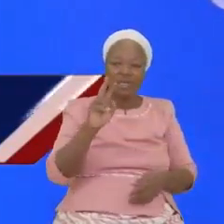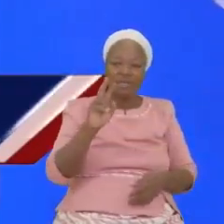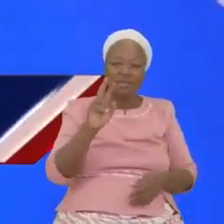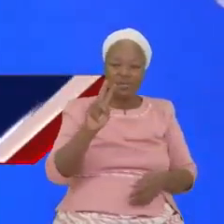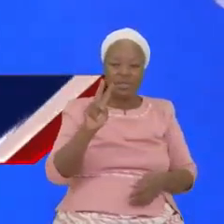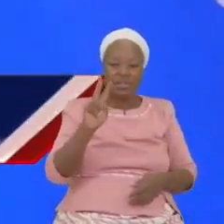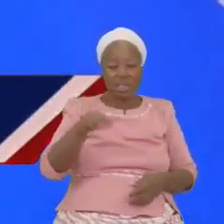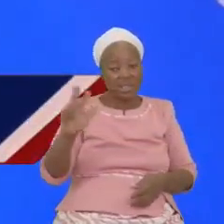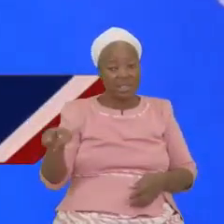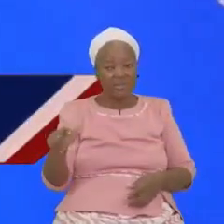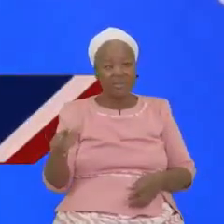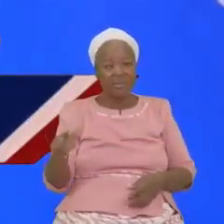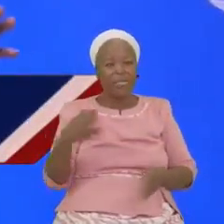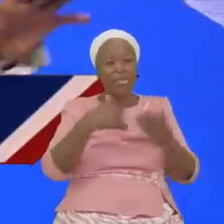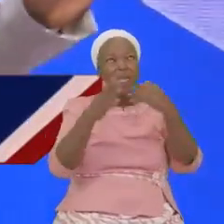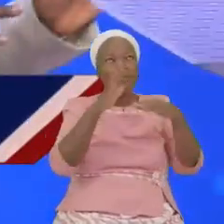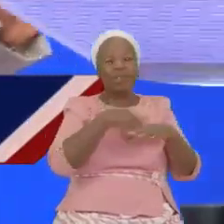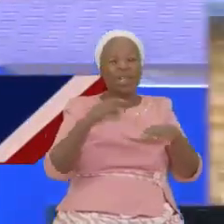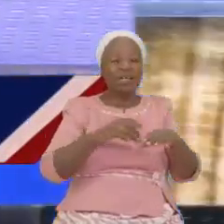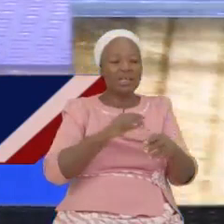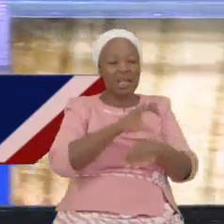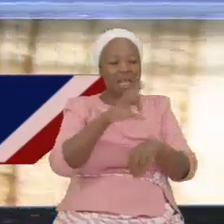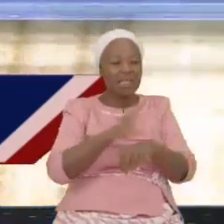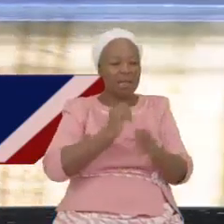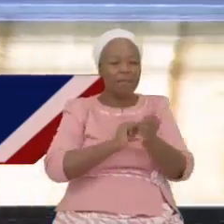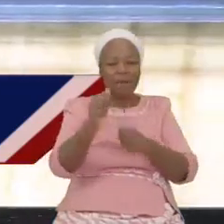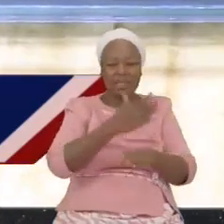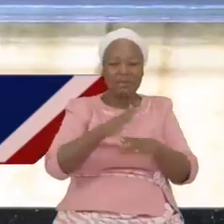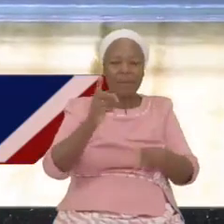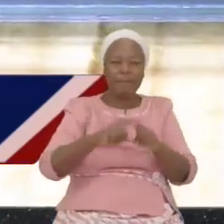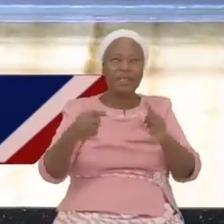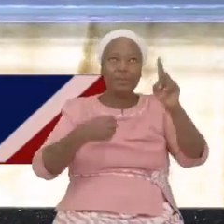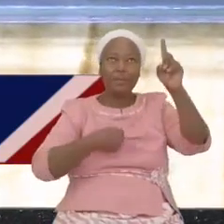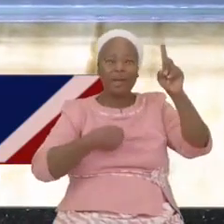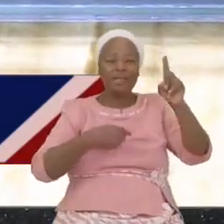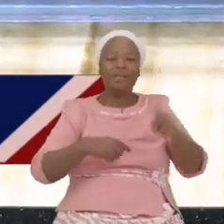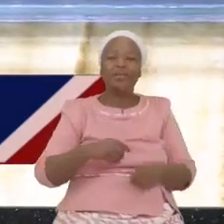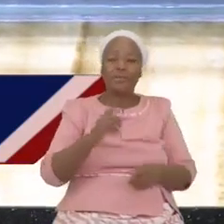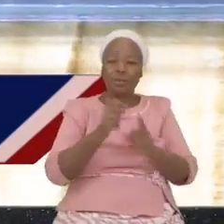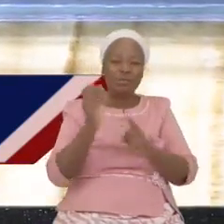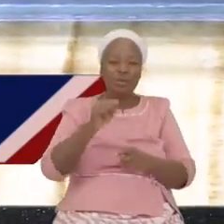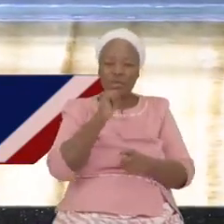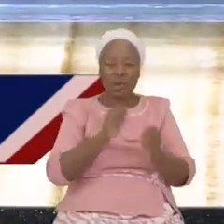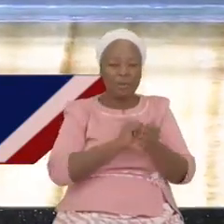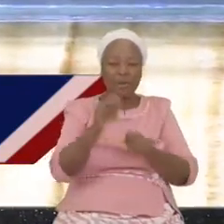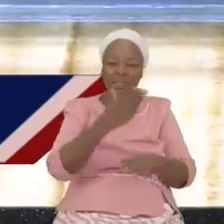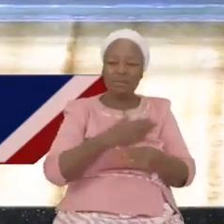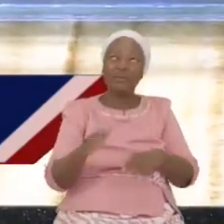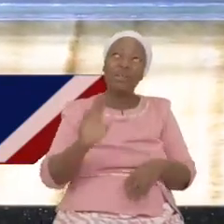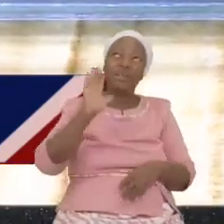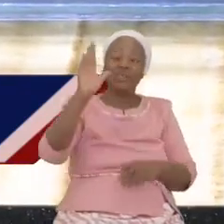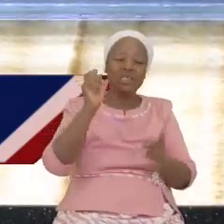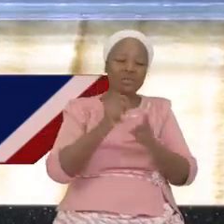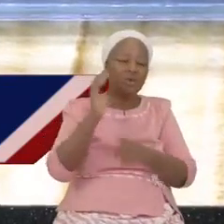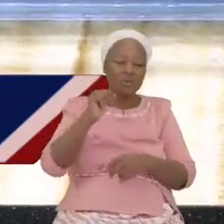away, but my words shall not pass away. His words